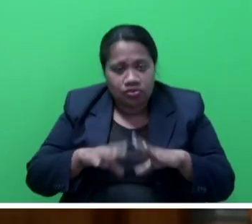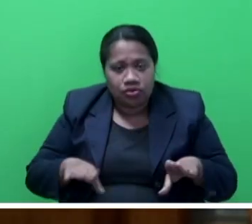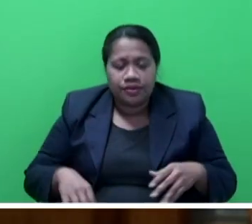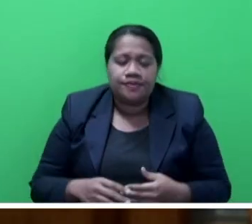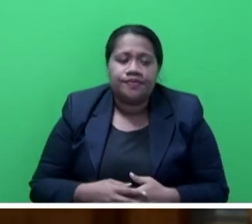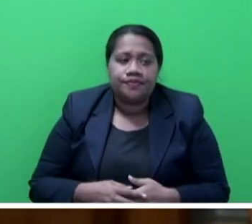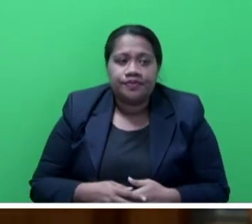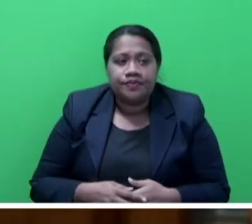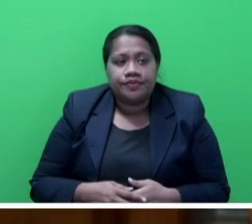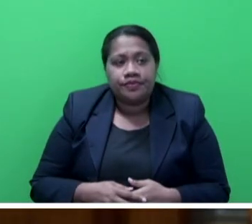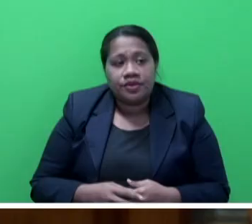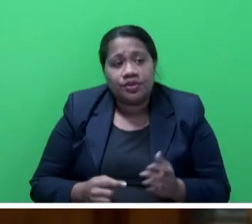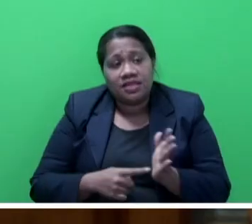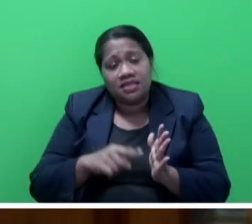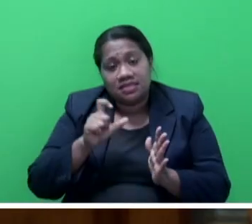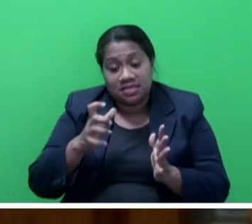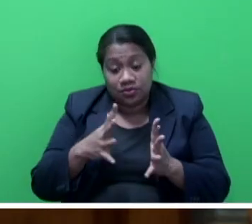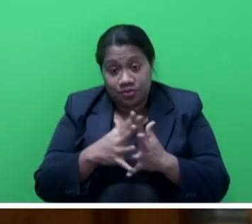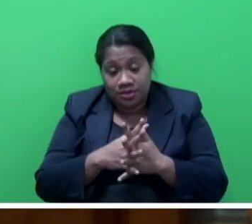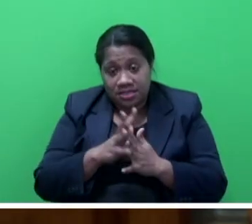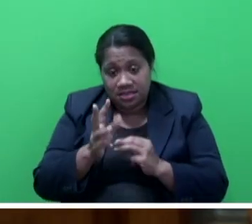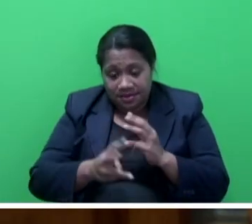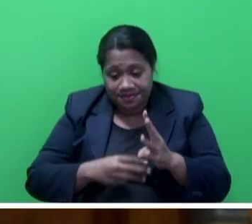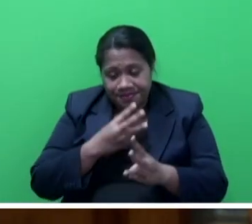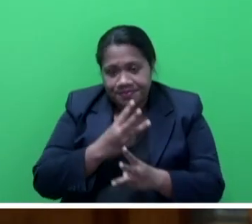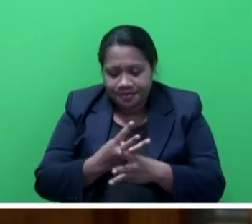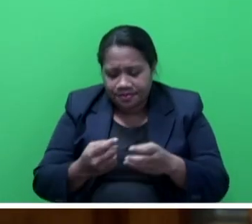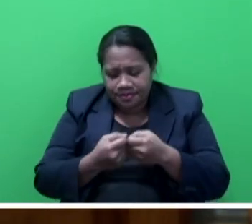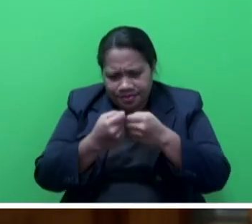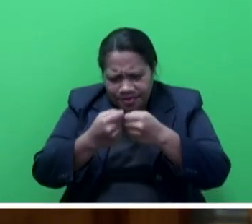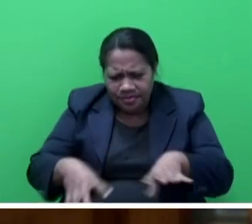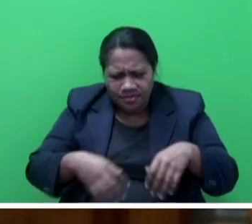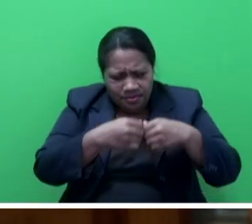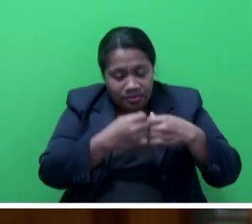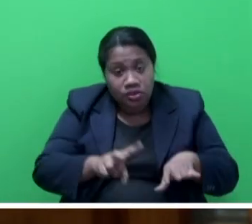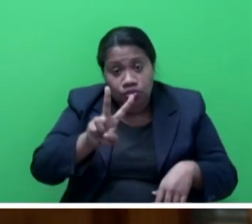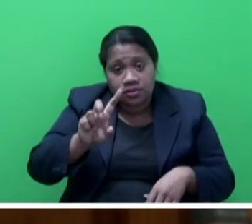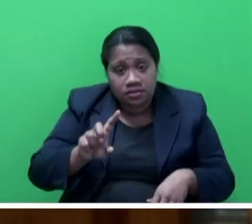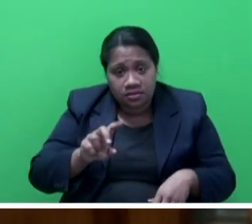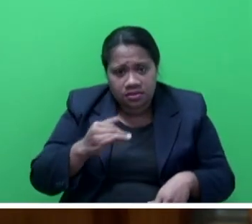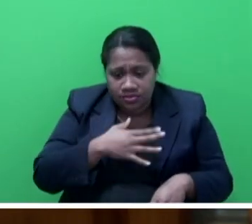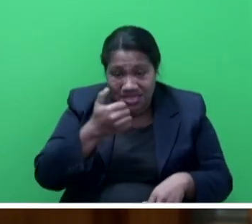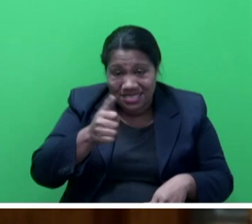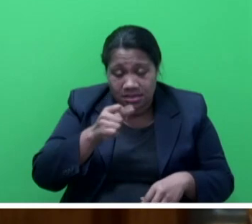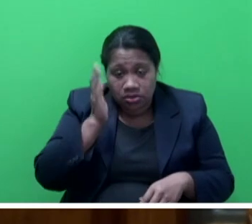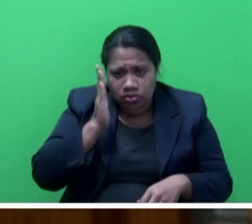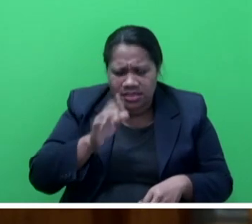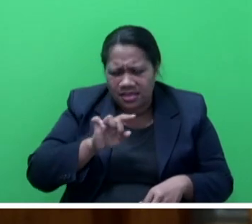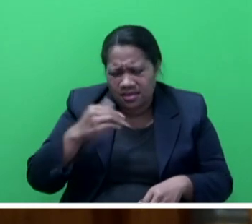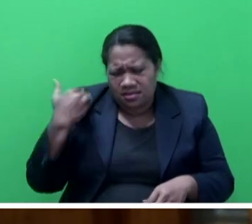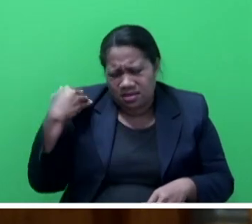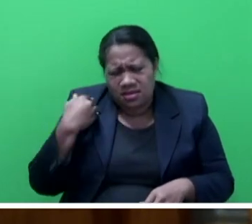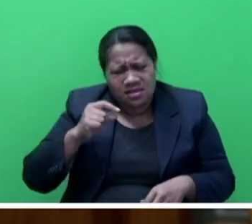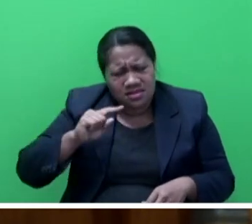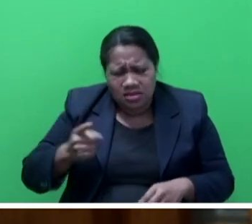with TC Winston. TC Winston caused damage to 206 schools and impacted thousands of families and tens of thousands